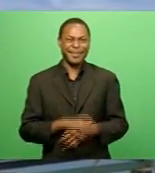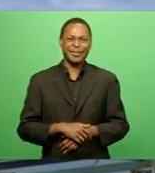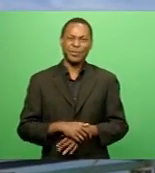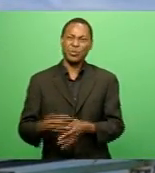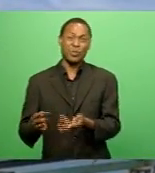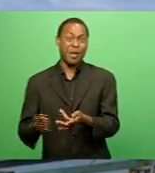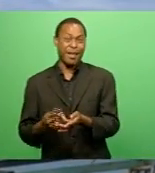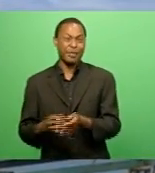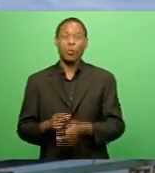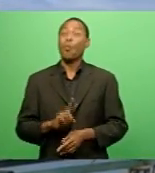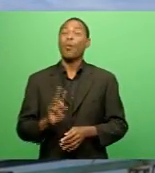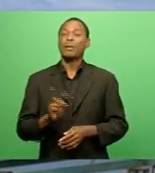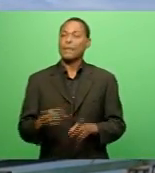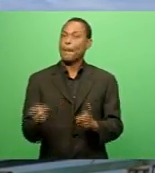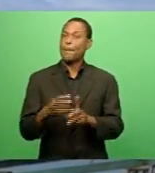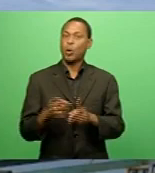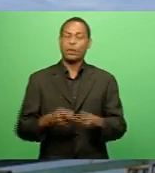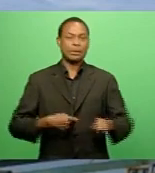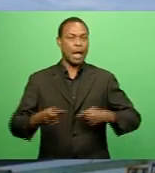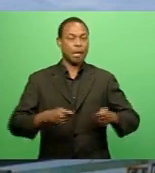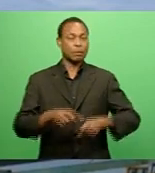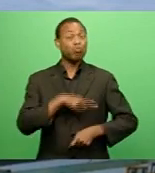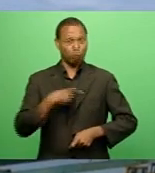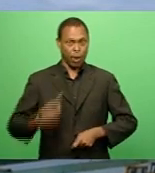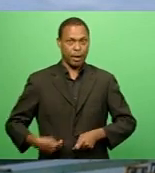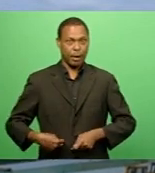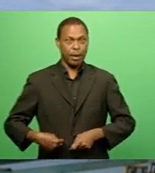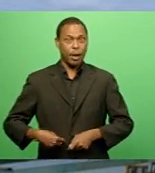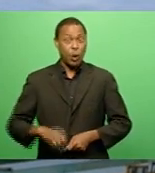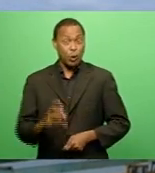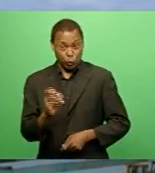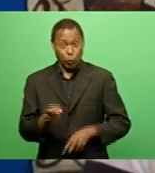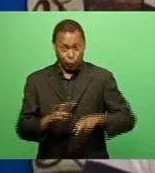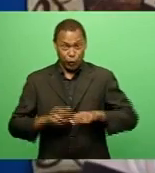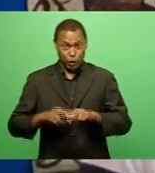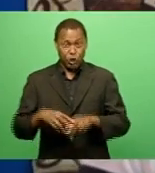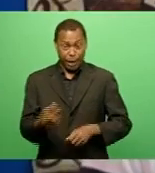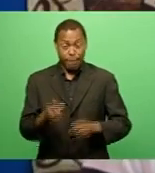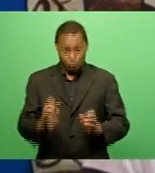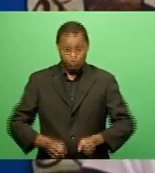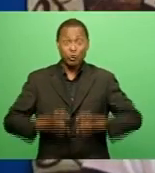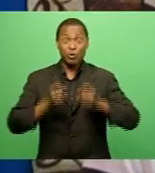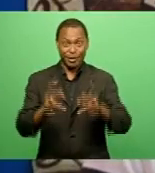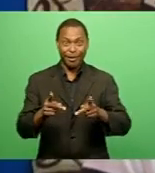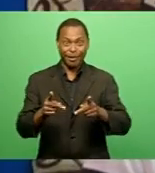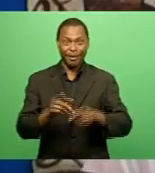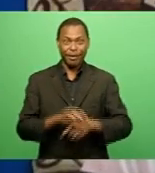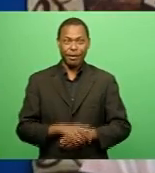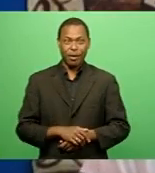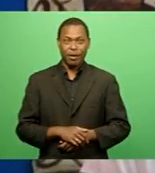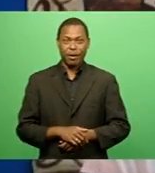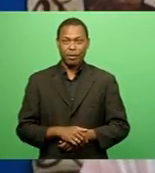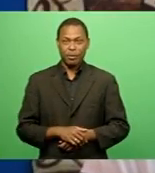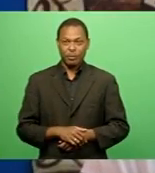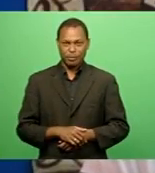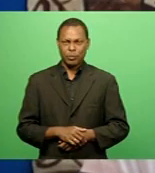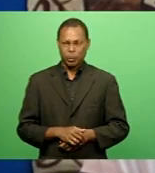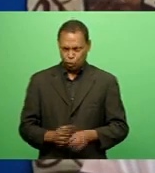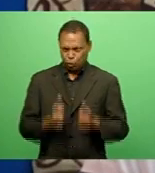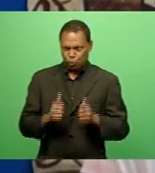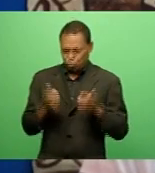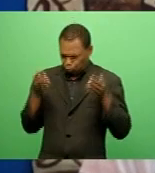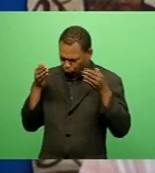importer, which is China. So for Fiji to have this opportunity, so Fiji Pine Group thought to concentrate